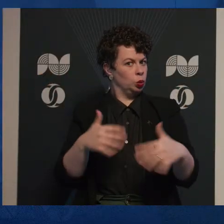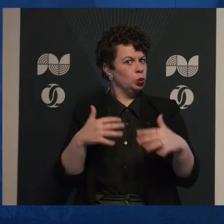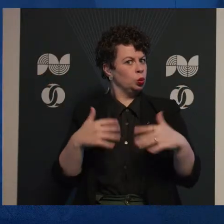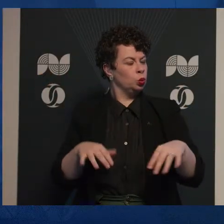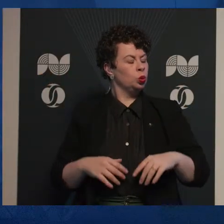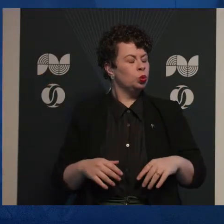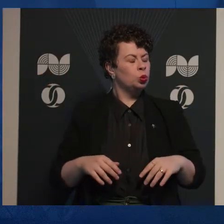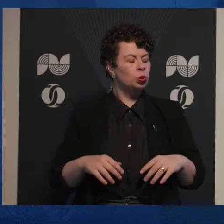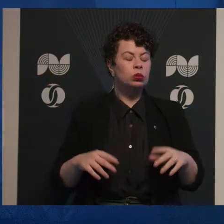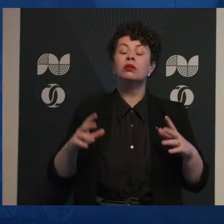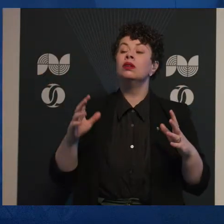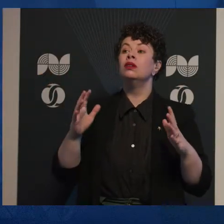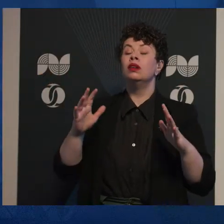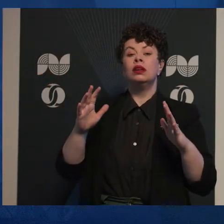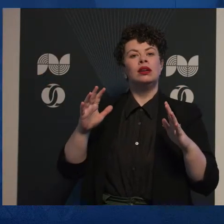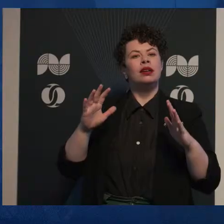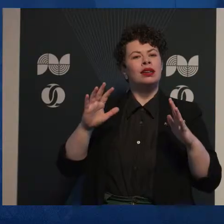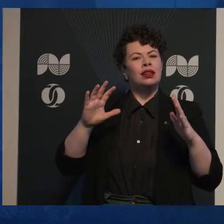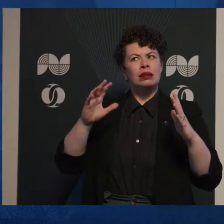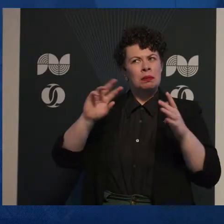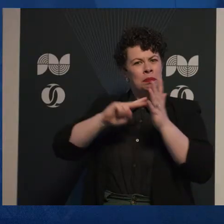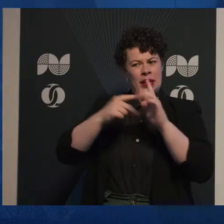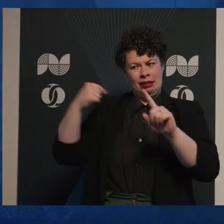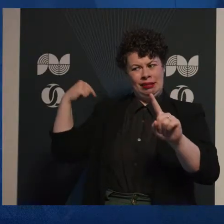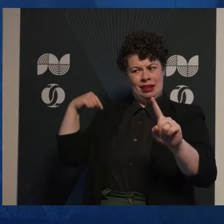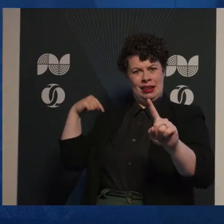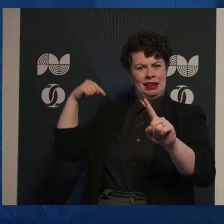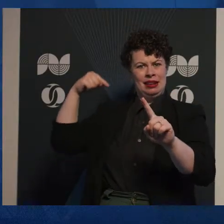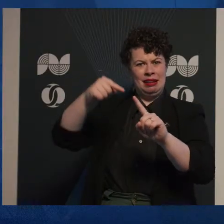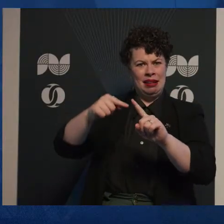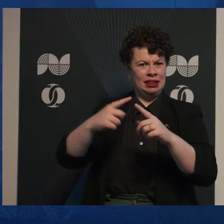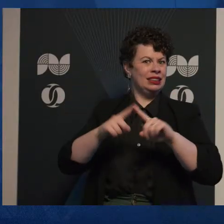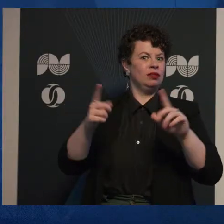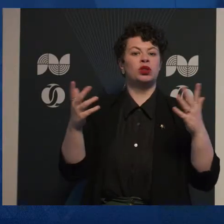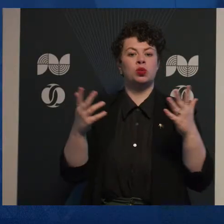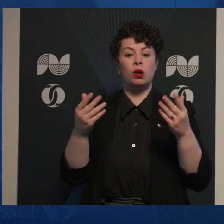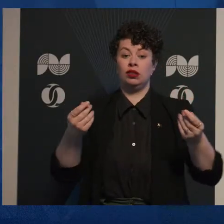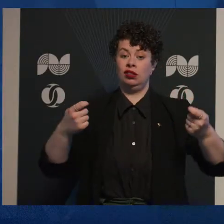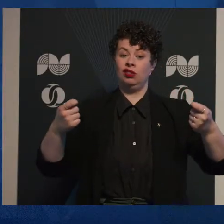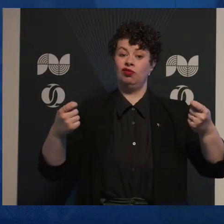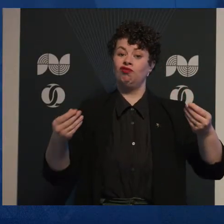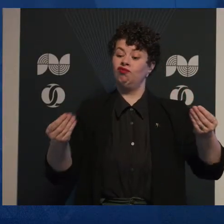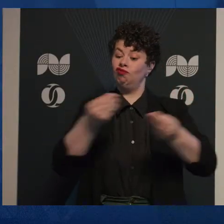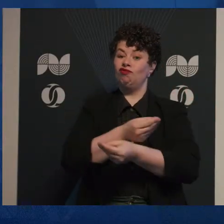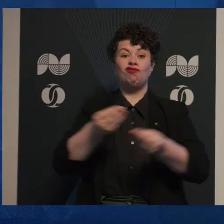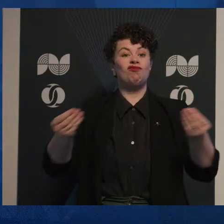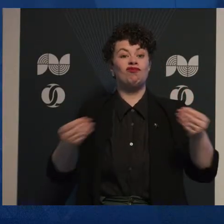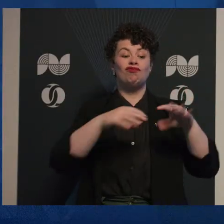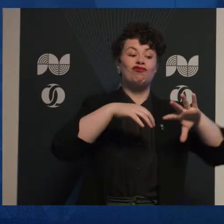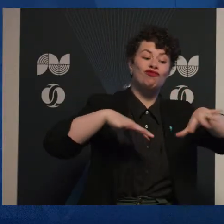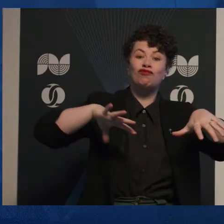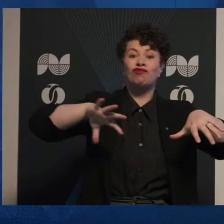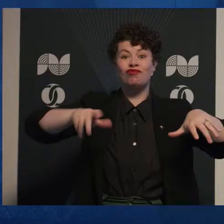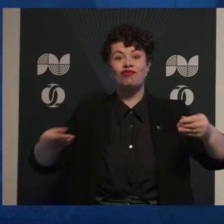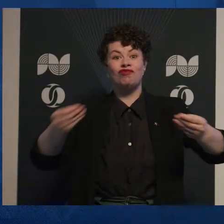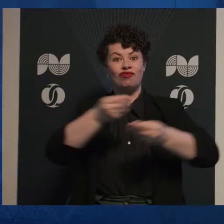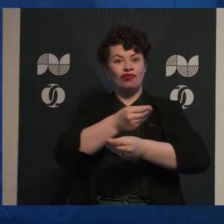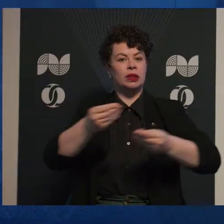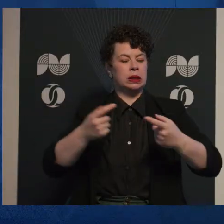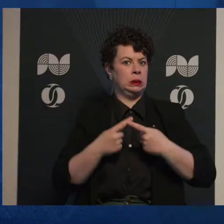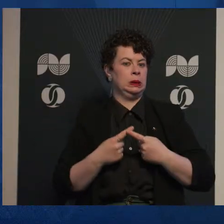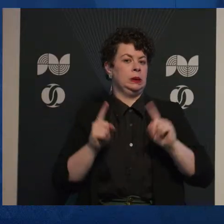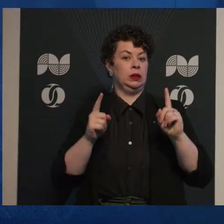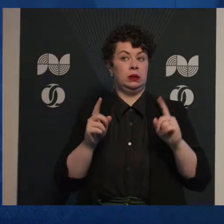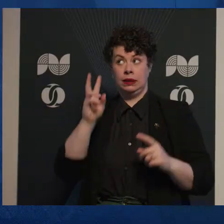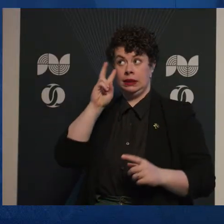an illustration up on screen, is just in terms of trade integration. You will see this line charting